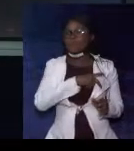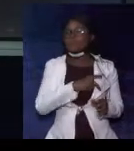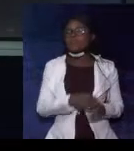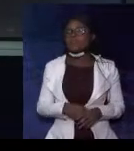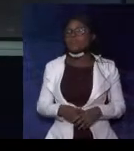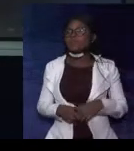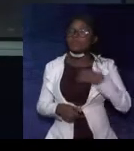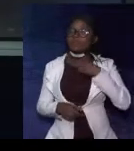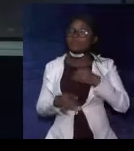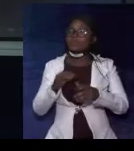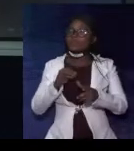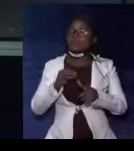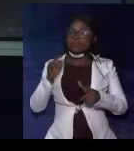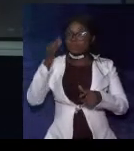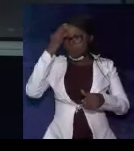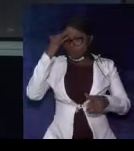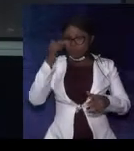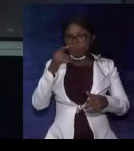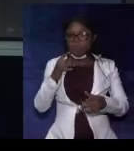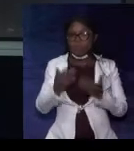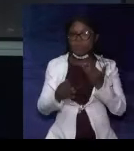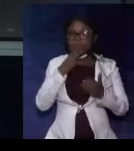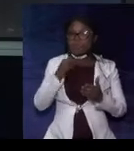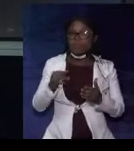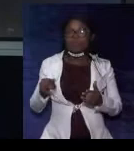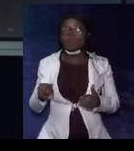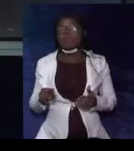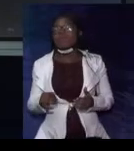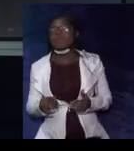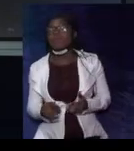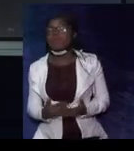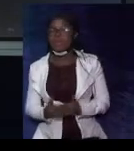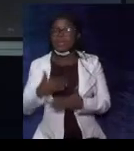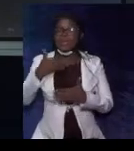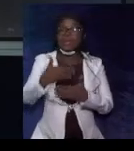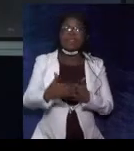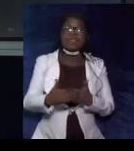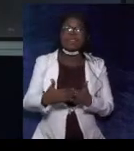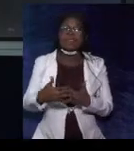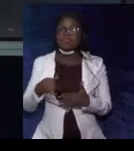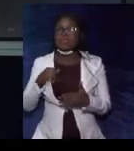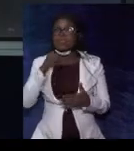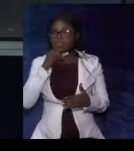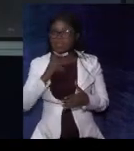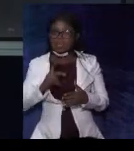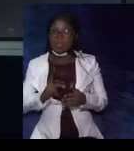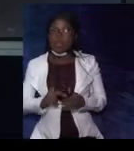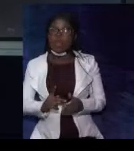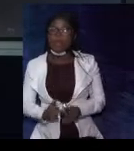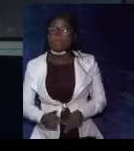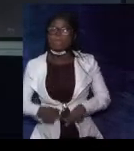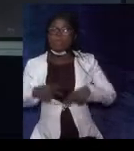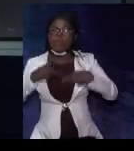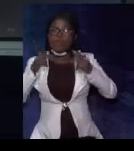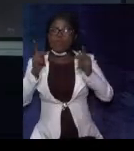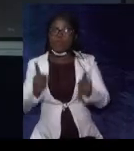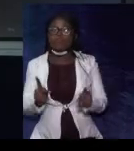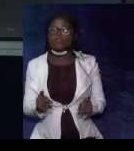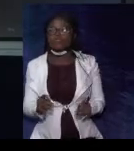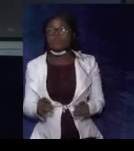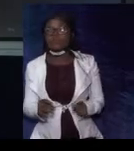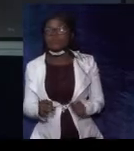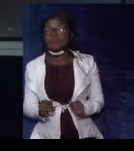running on loss or on profit. Next is production records. Say